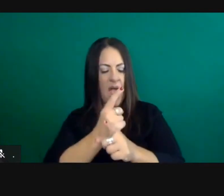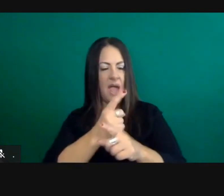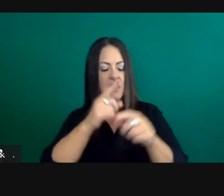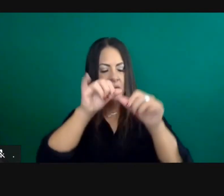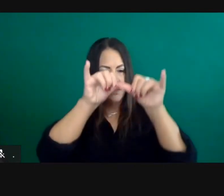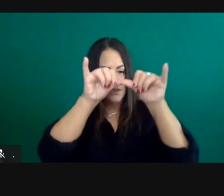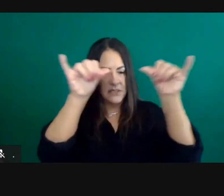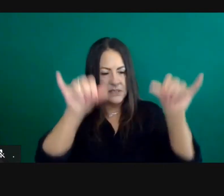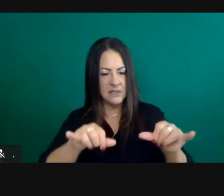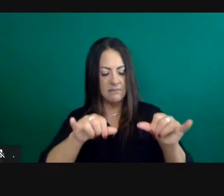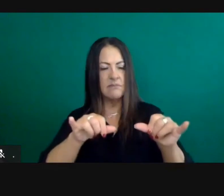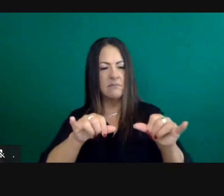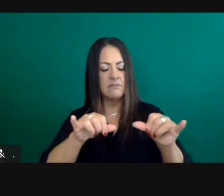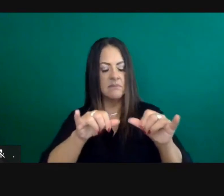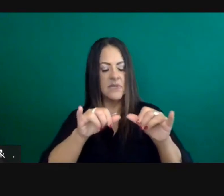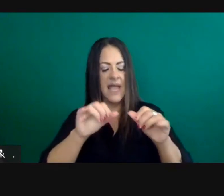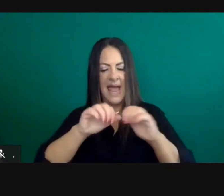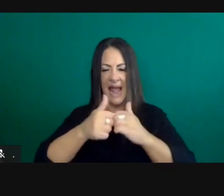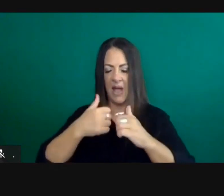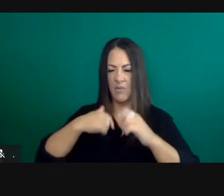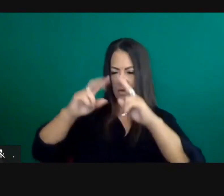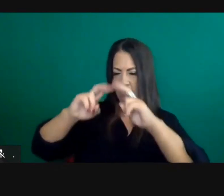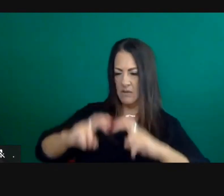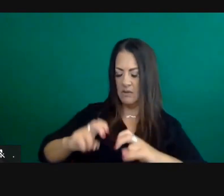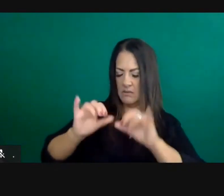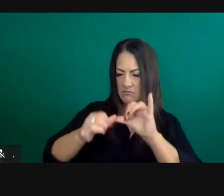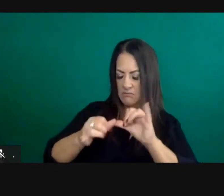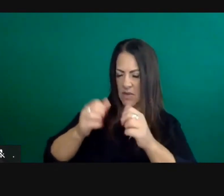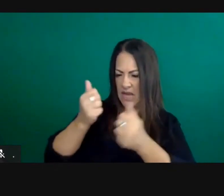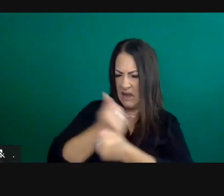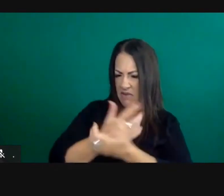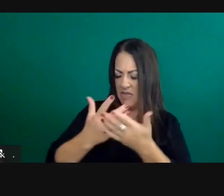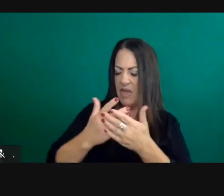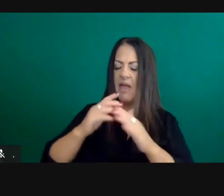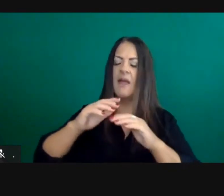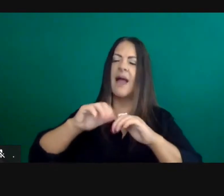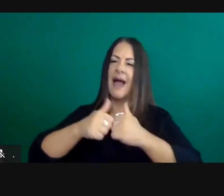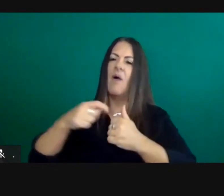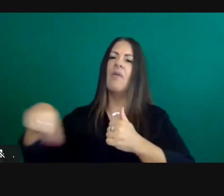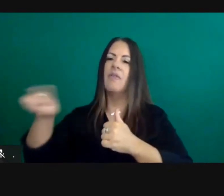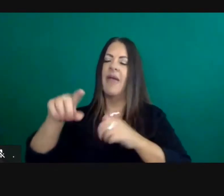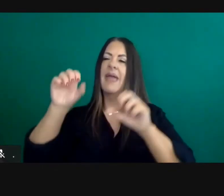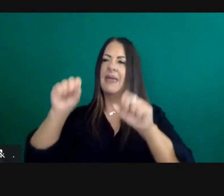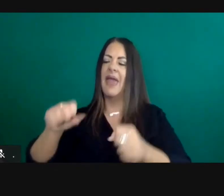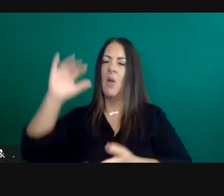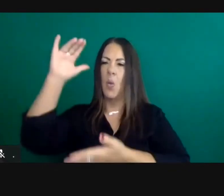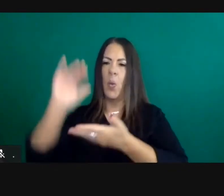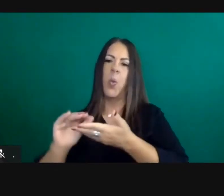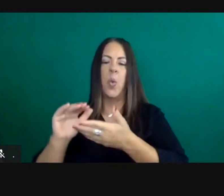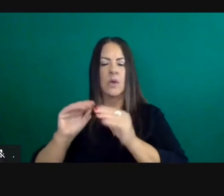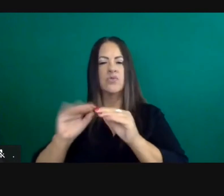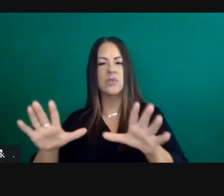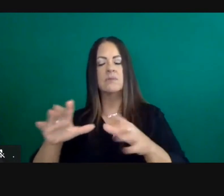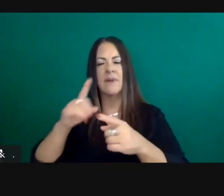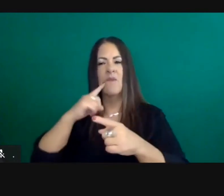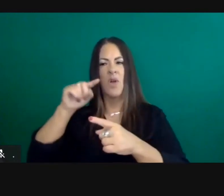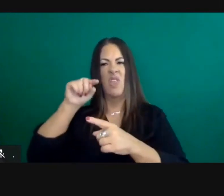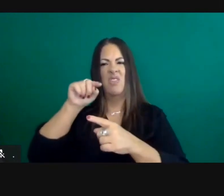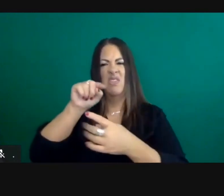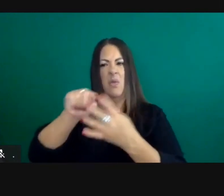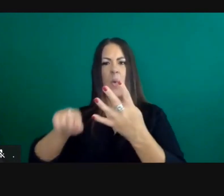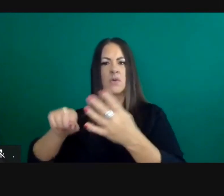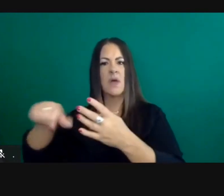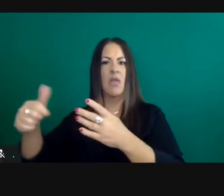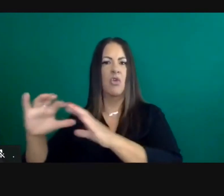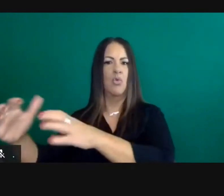just the quote equity metric, that they're really working on transmission generally in the county and able to facilitate the